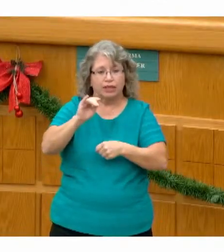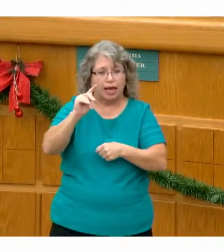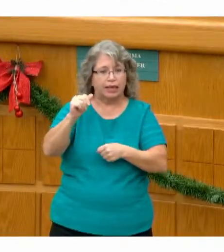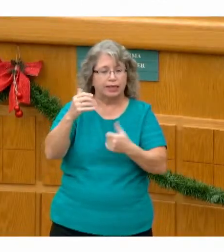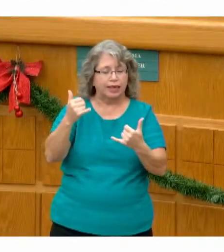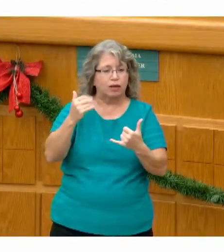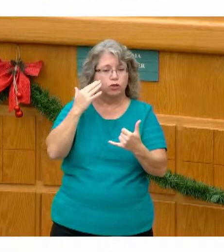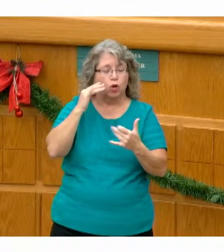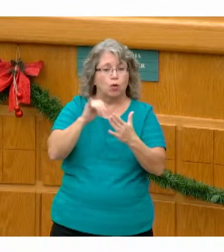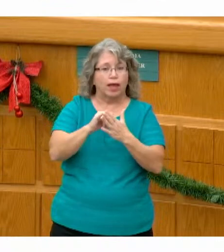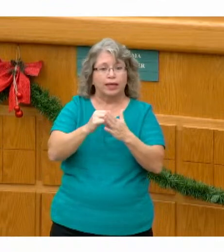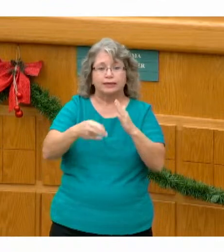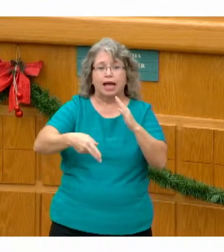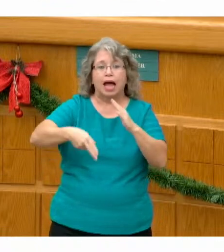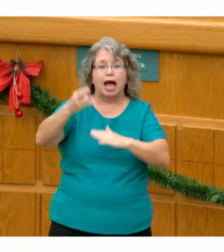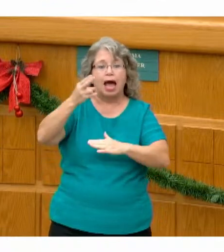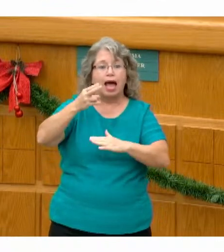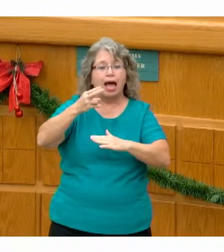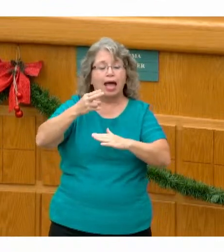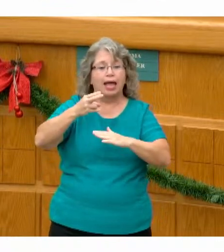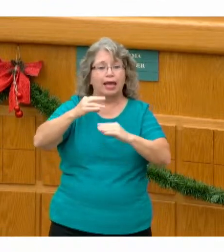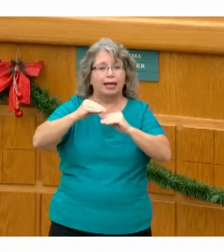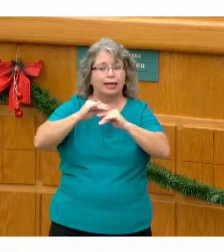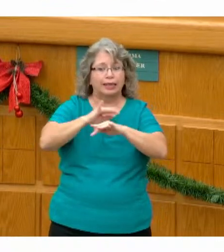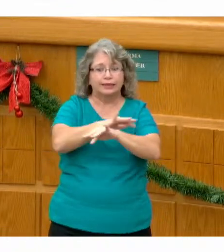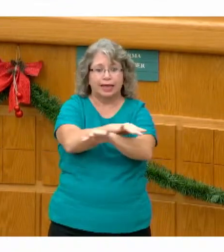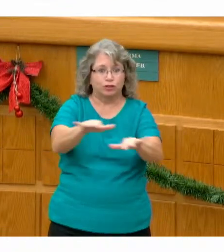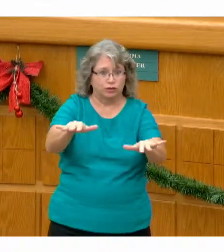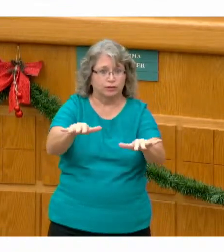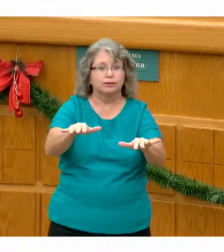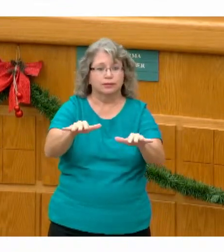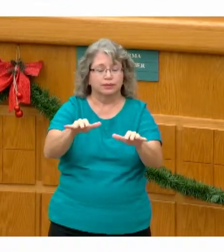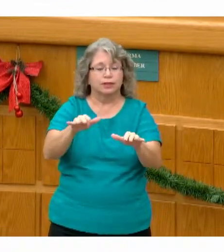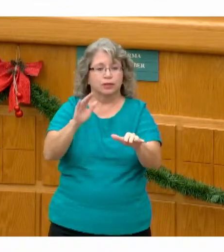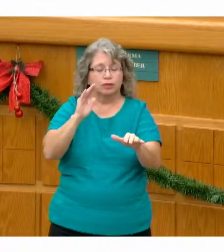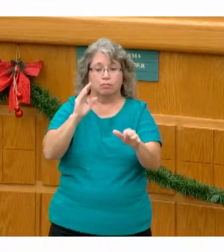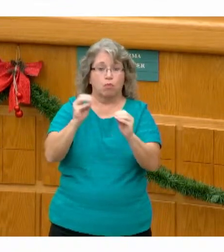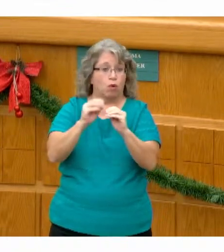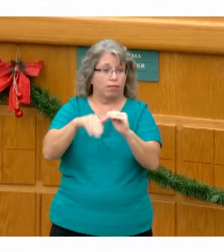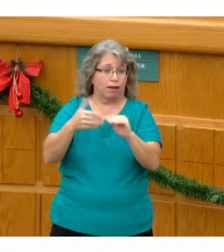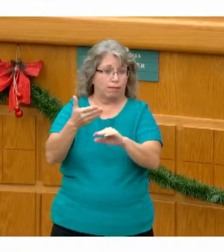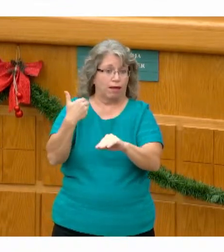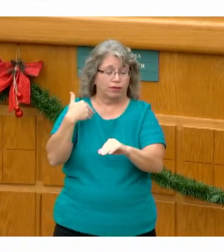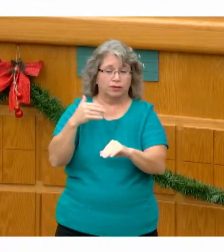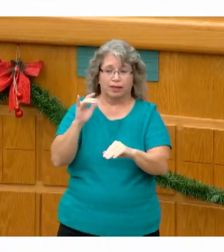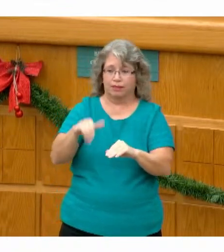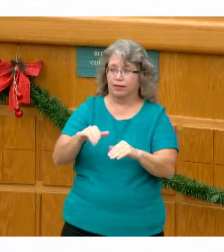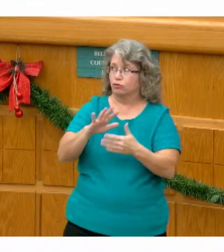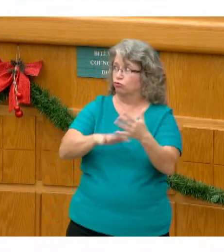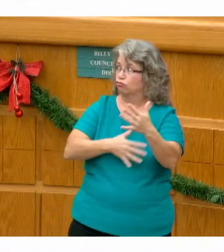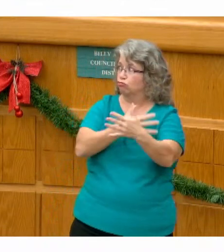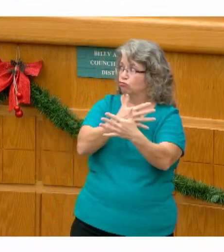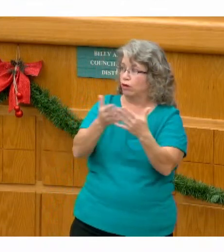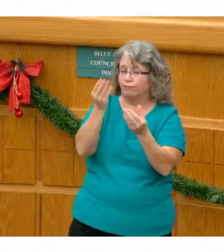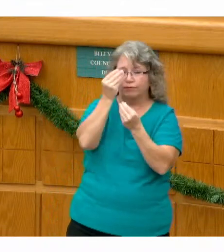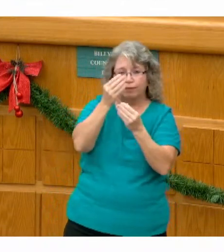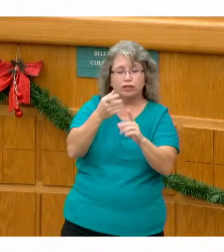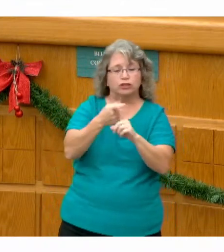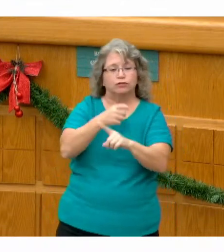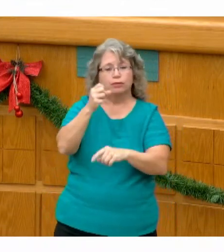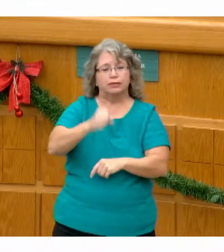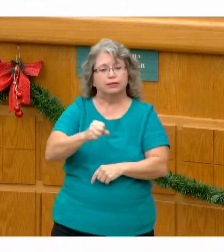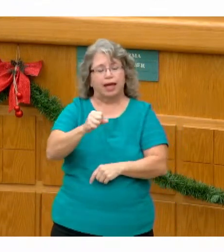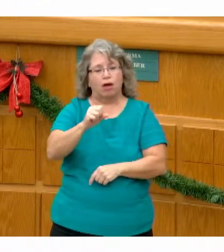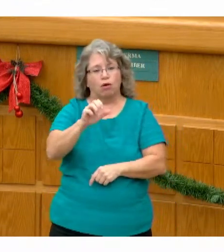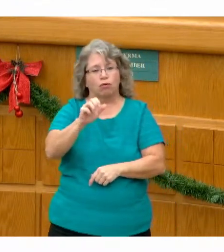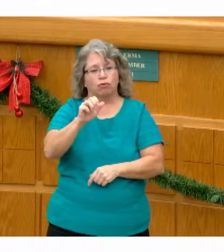contagious, much more contagious than any previous variant that we've encountered. The graphic here is from South Africa. I've been showing it for the past